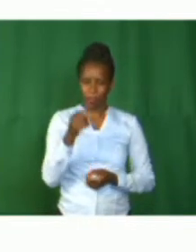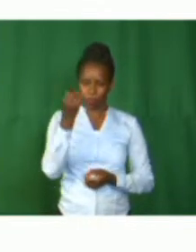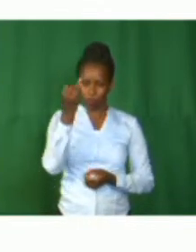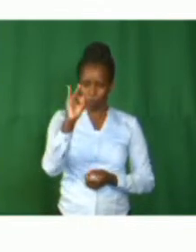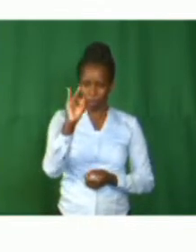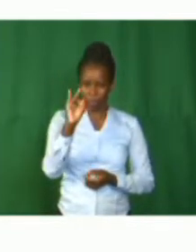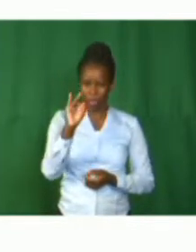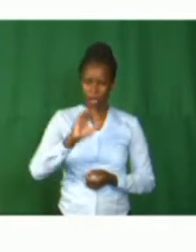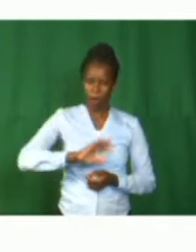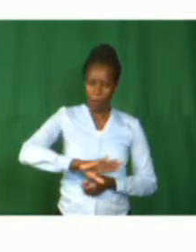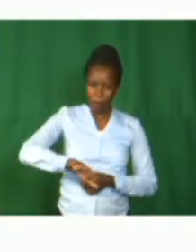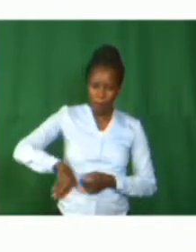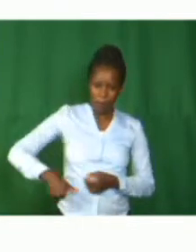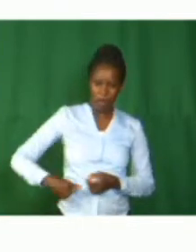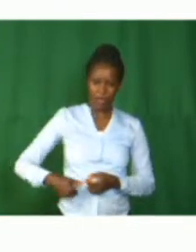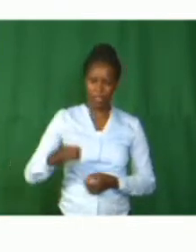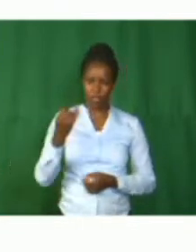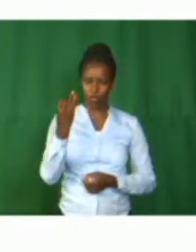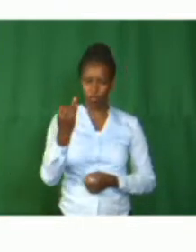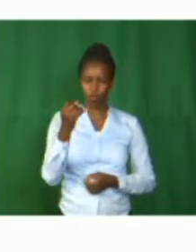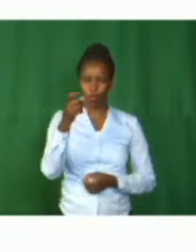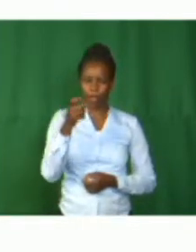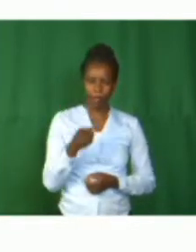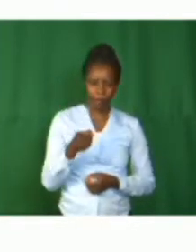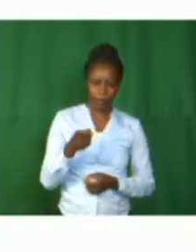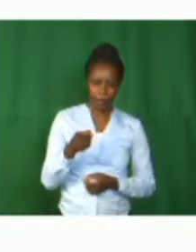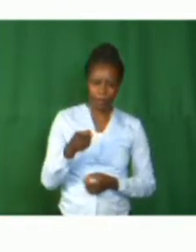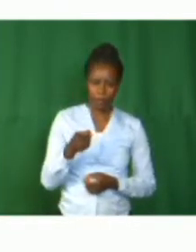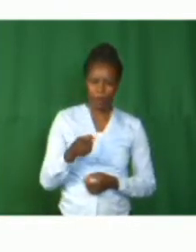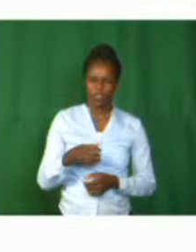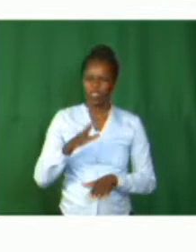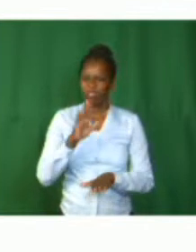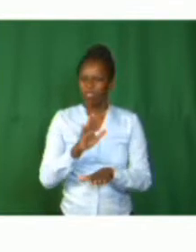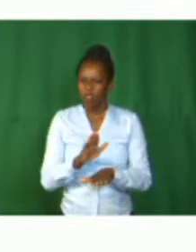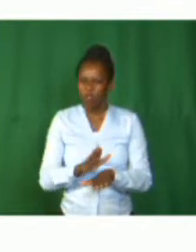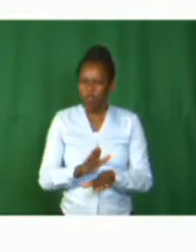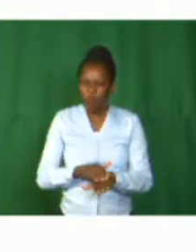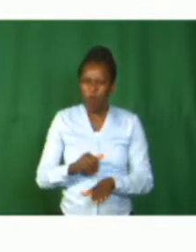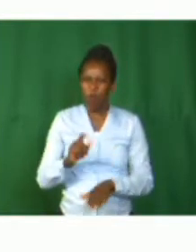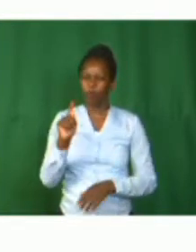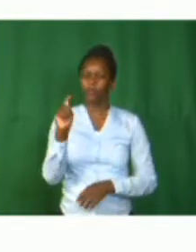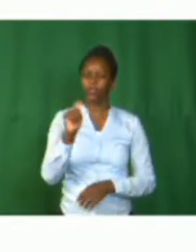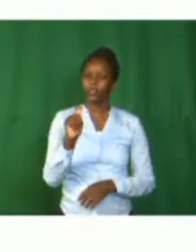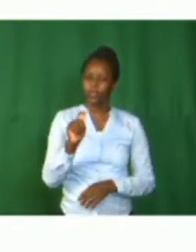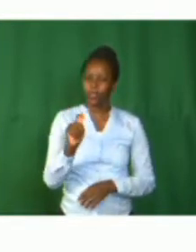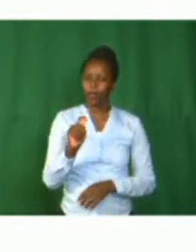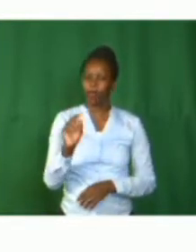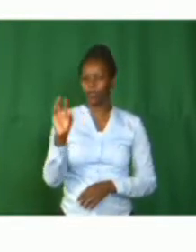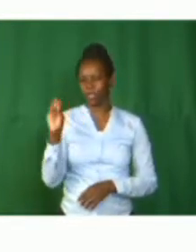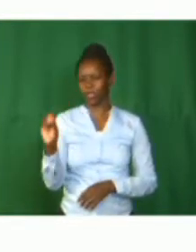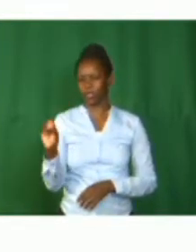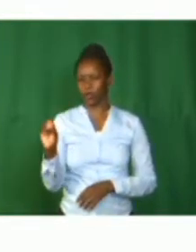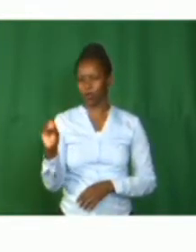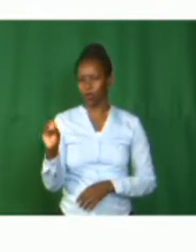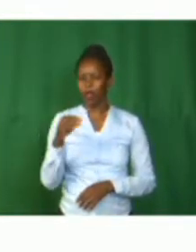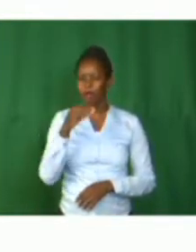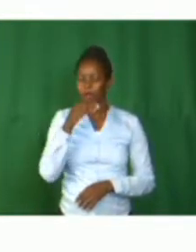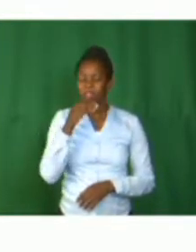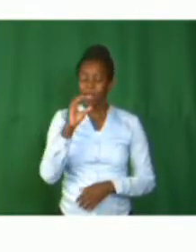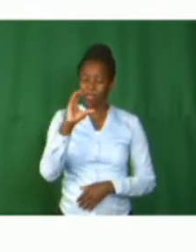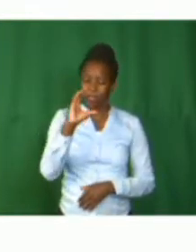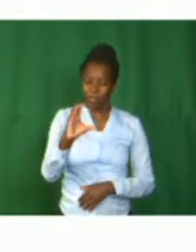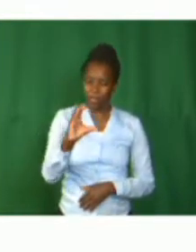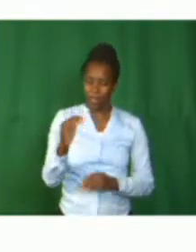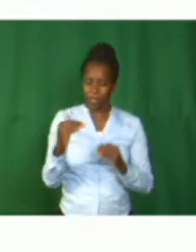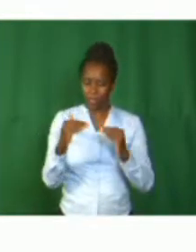minus 2x. What we see here is that there is no constant term in this one, which is an indication that C is equal